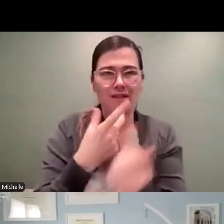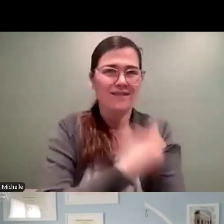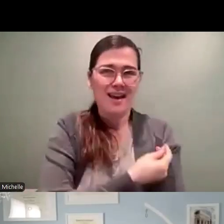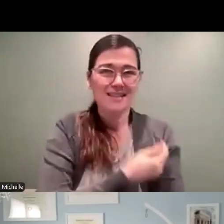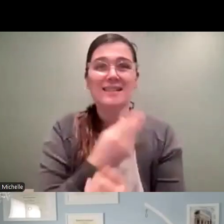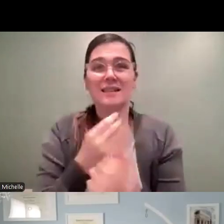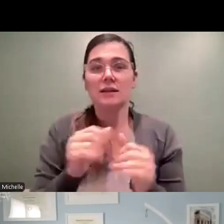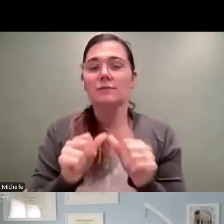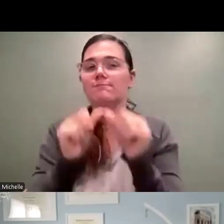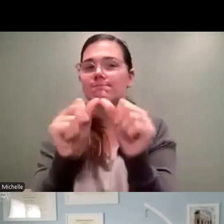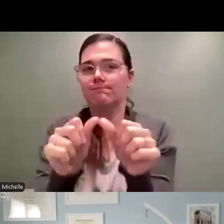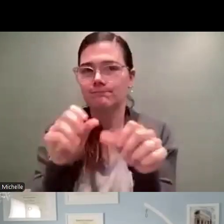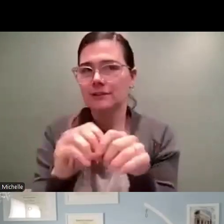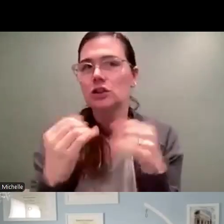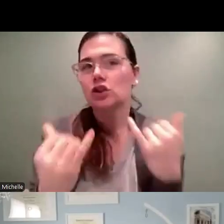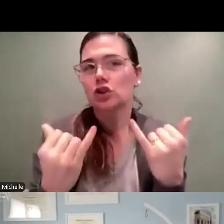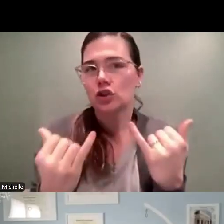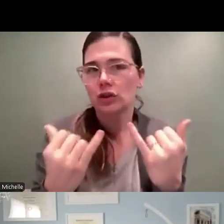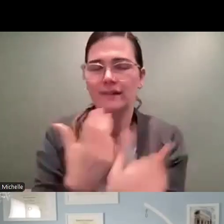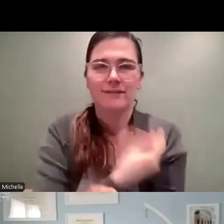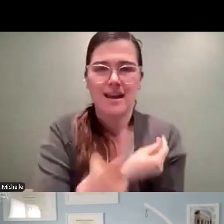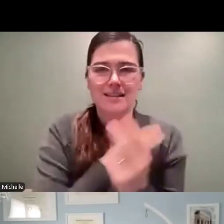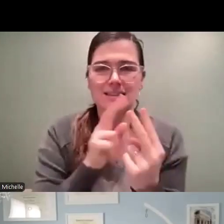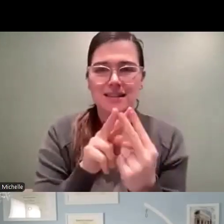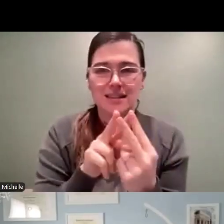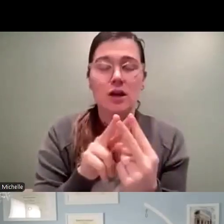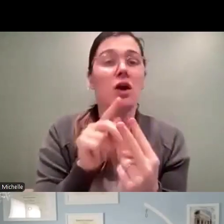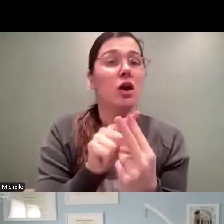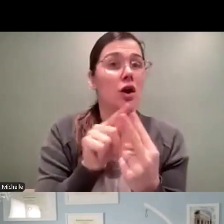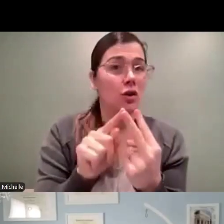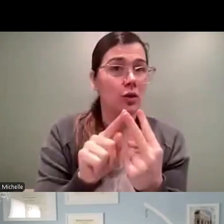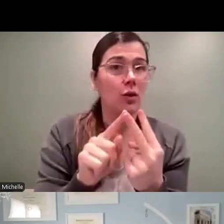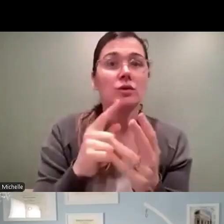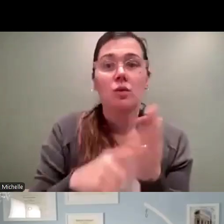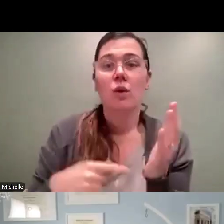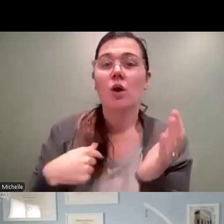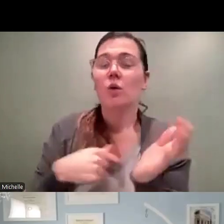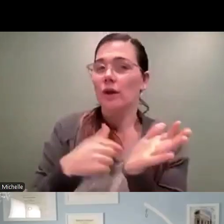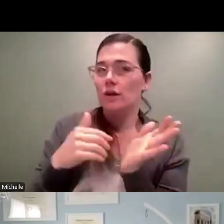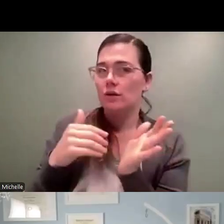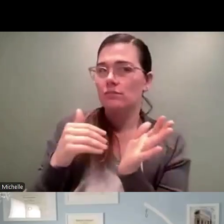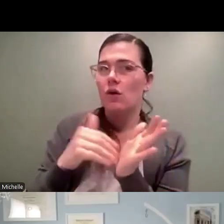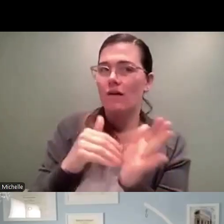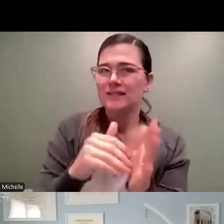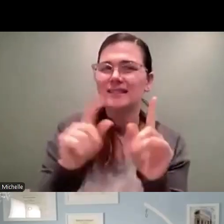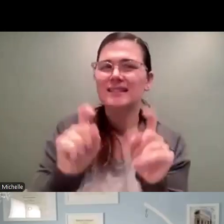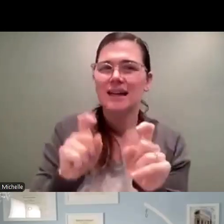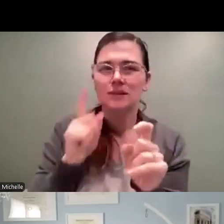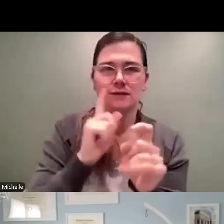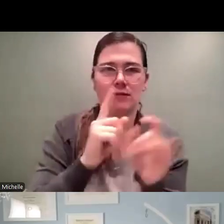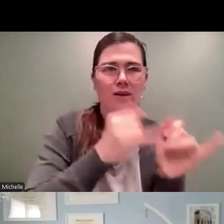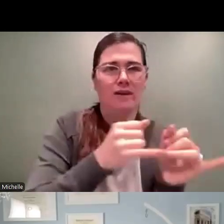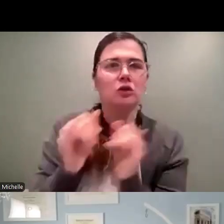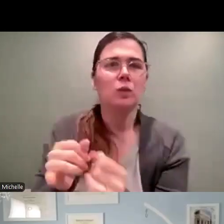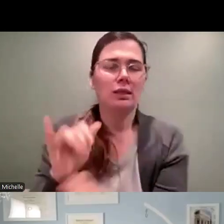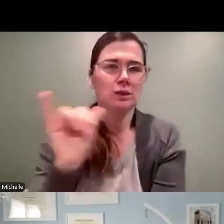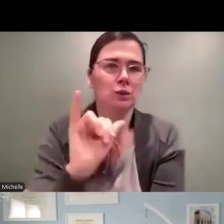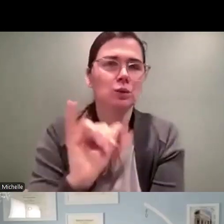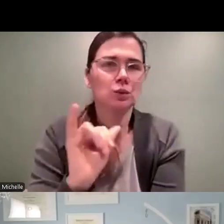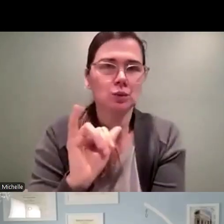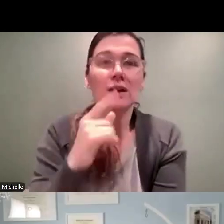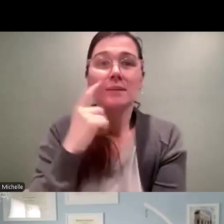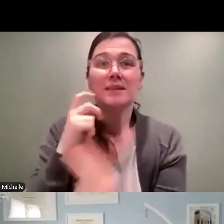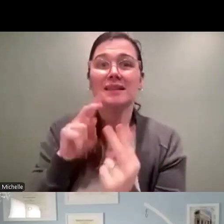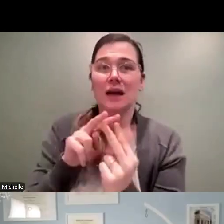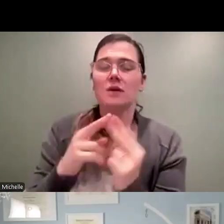vaccine. And those are the ones that we also sometimes will test for separately because they are more likely